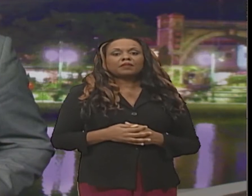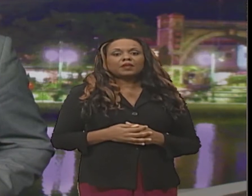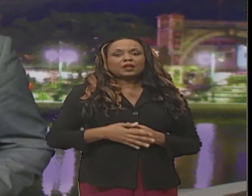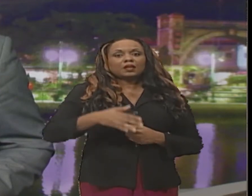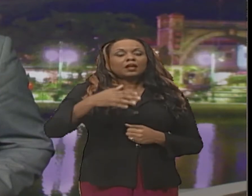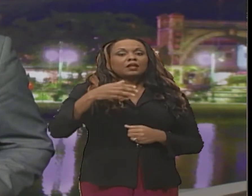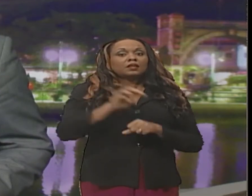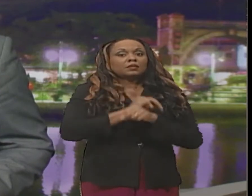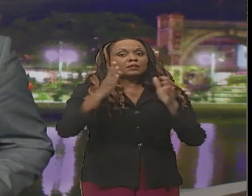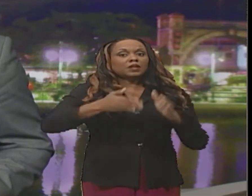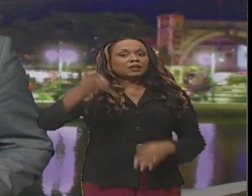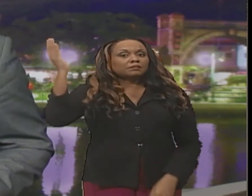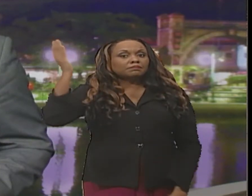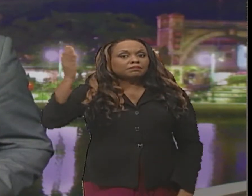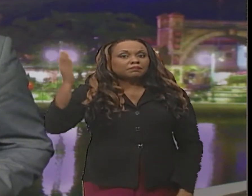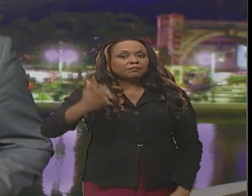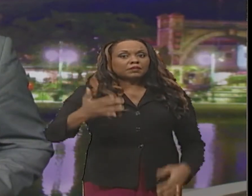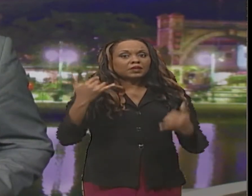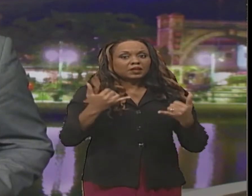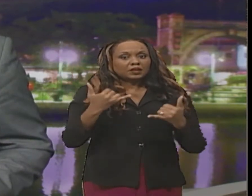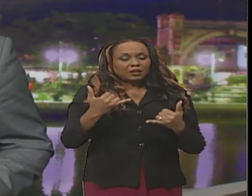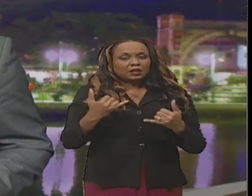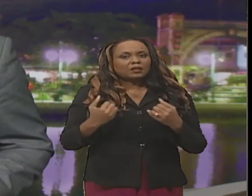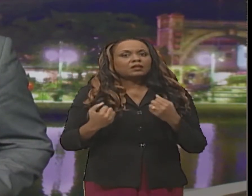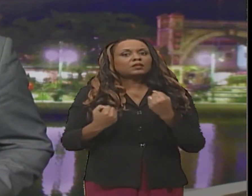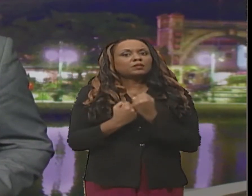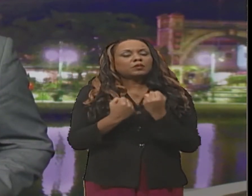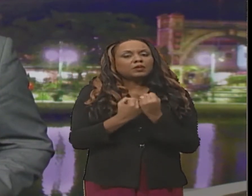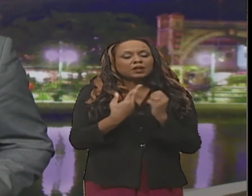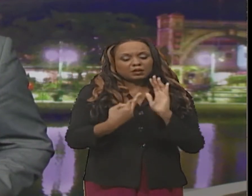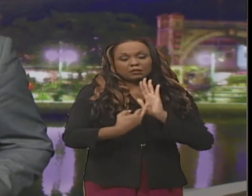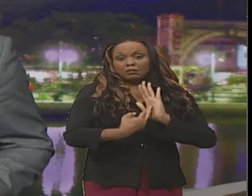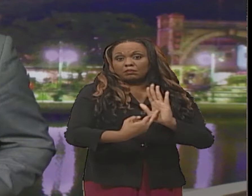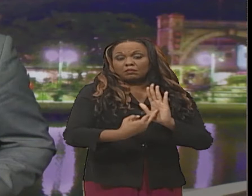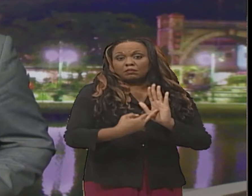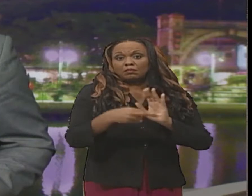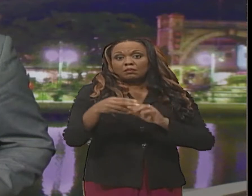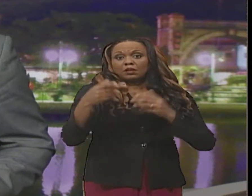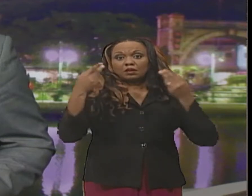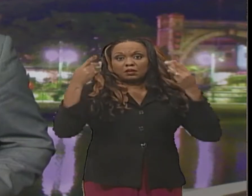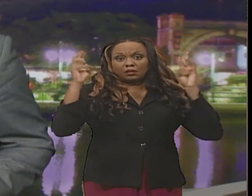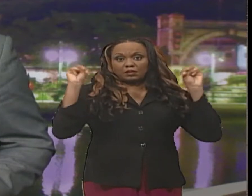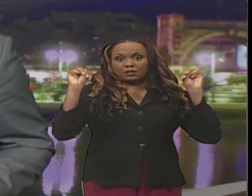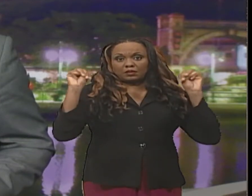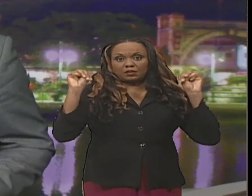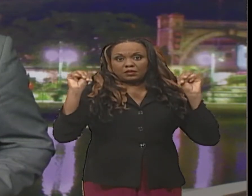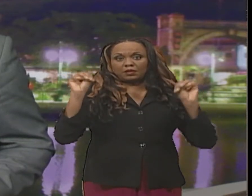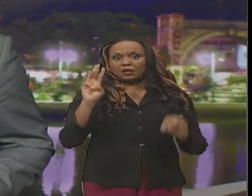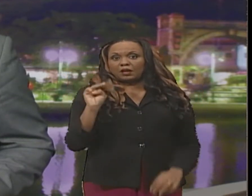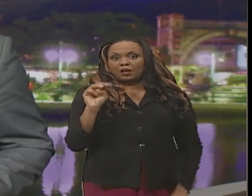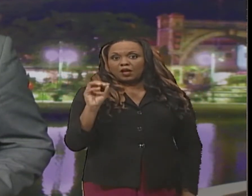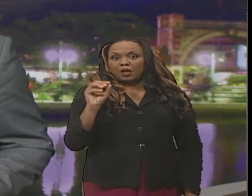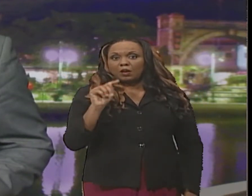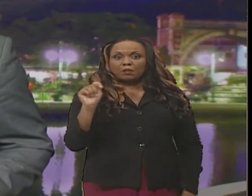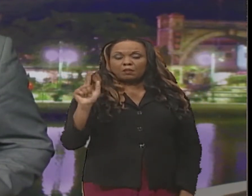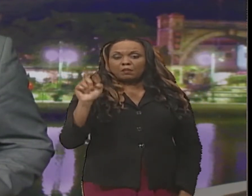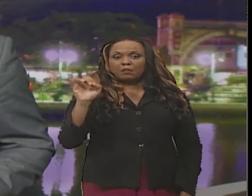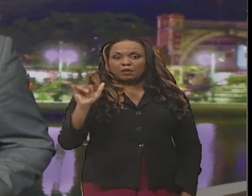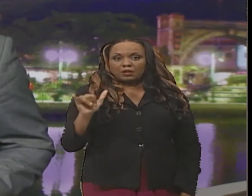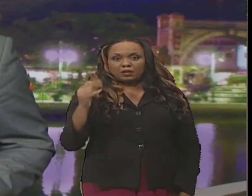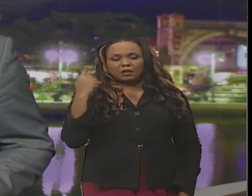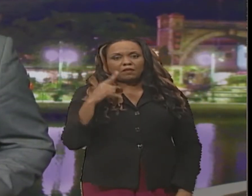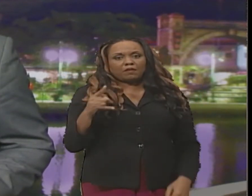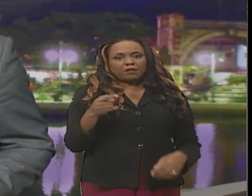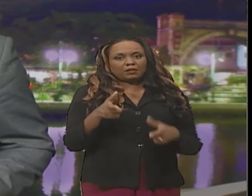made the comments as he delivered the feature address on behalf of Prime Minister Mia Amor-Motley at the Barbados Stock Exchange's 6th Annual Conference